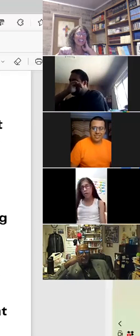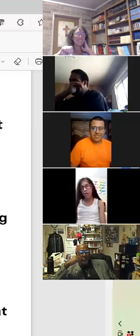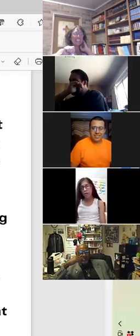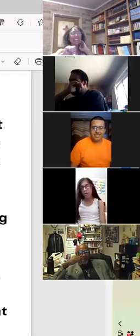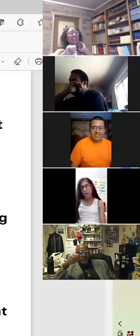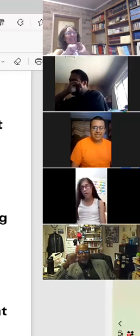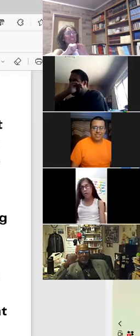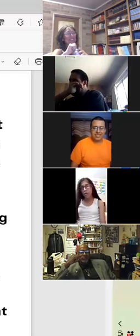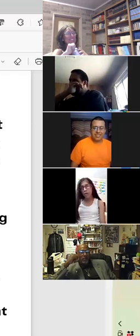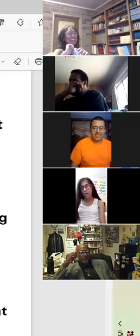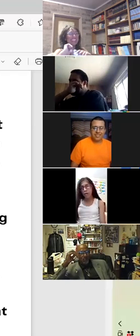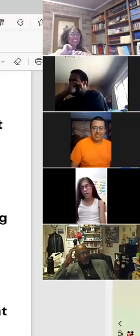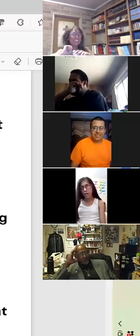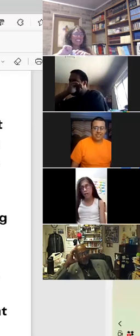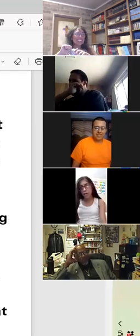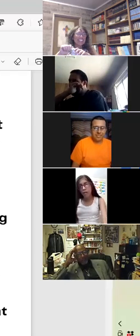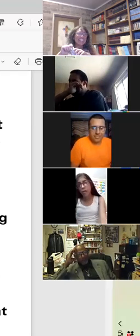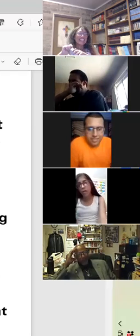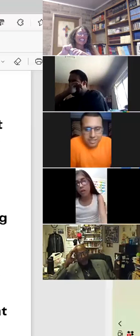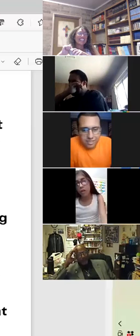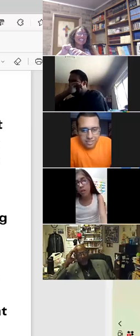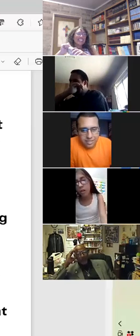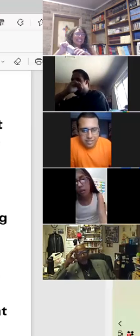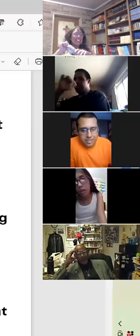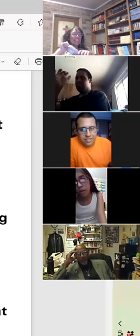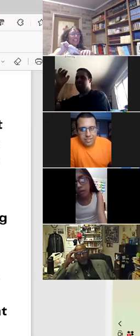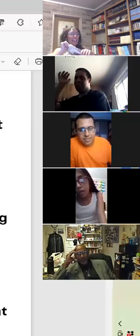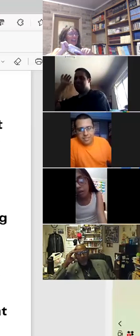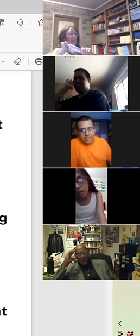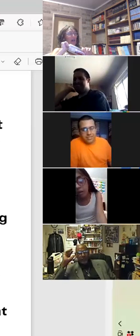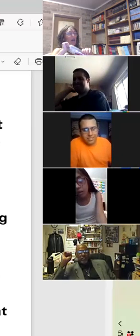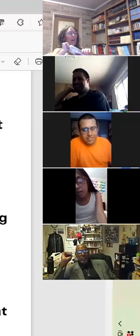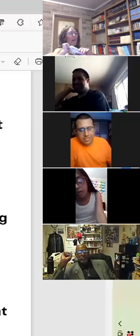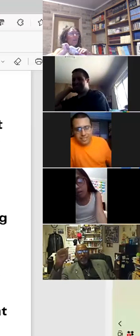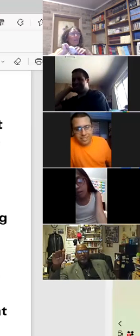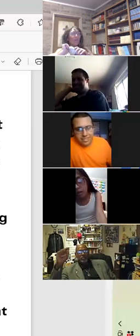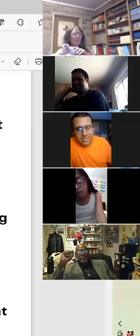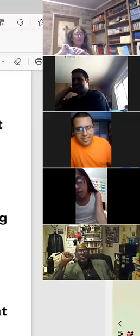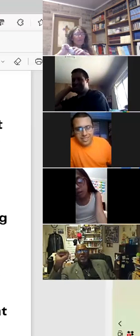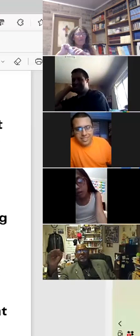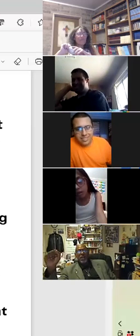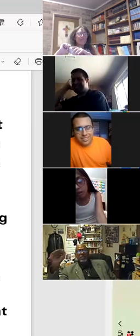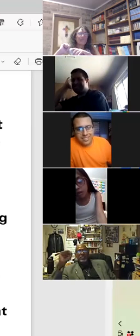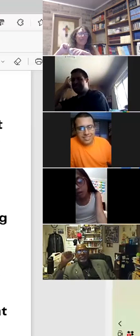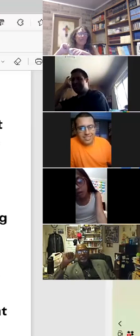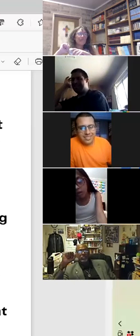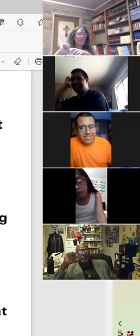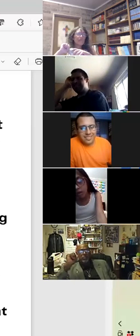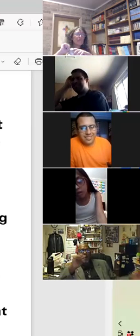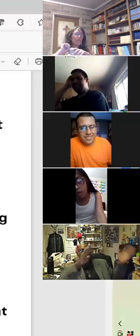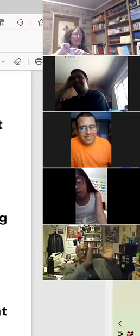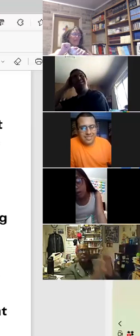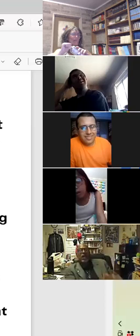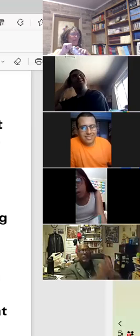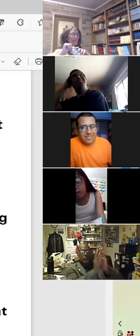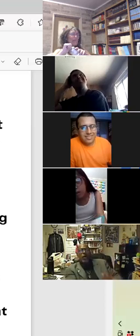whoops, I missed a word. Yeah. So it says it's possible to be a child of God and come to the